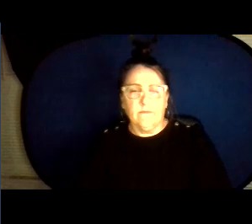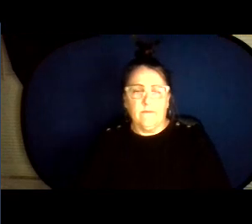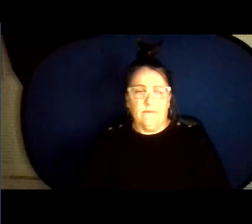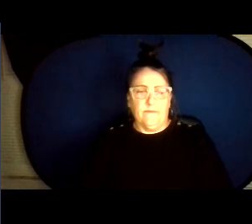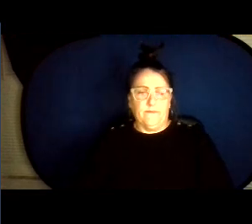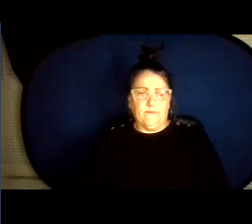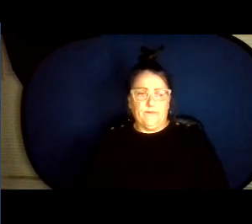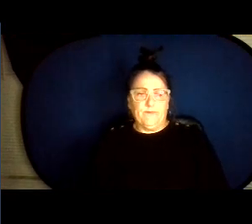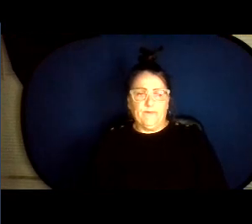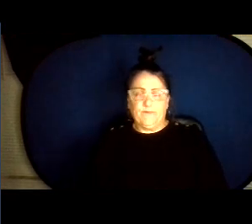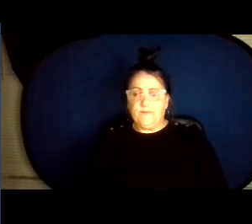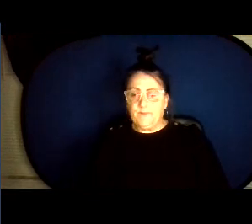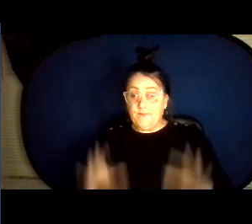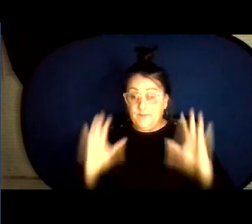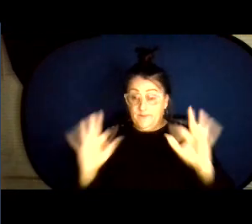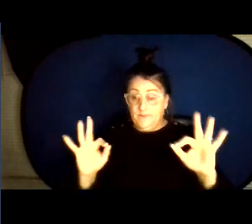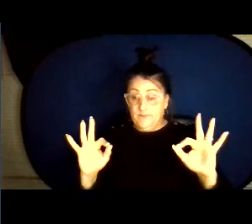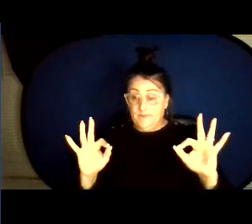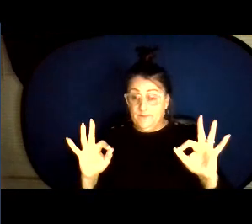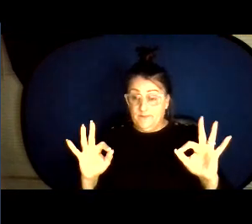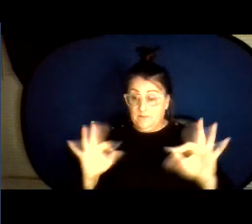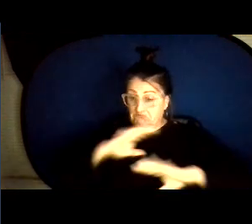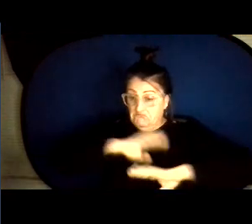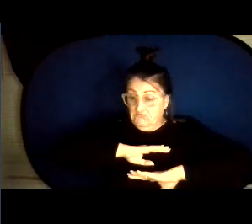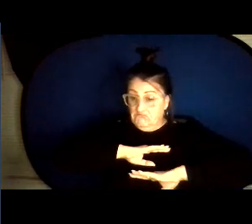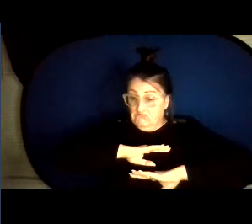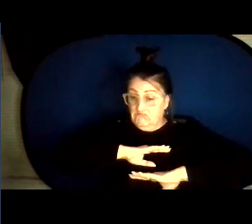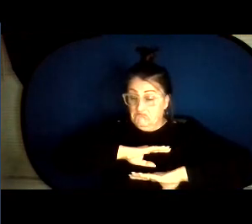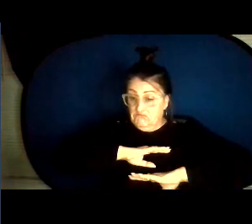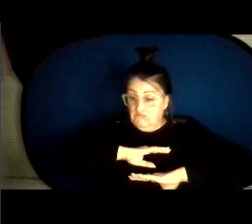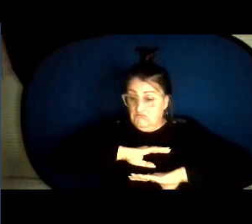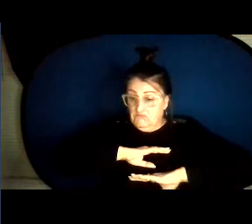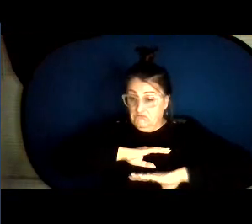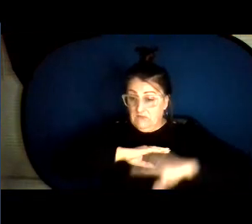All right. Are you satisfied, Commissioner Eager?